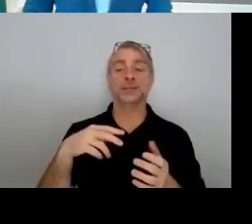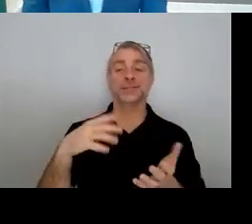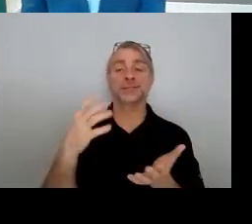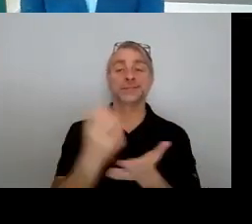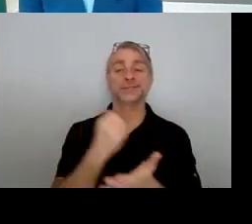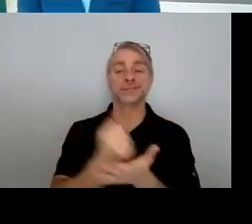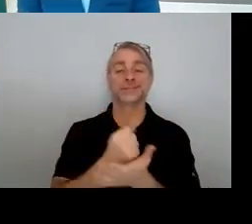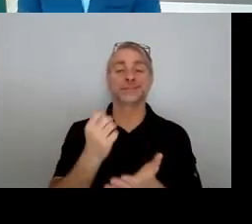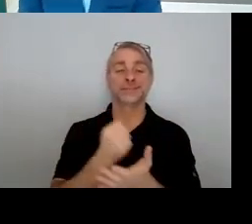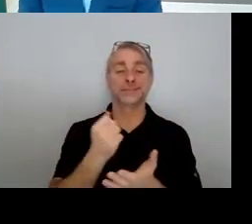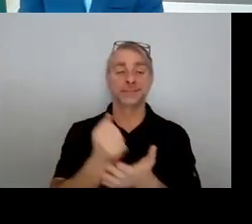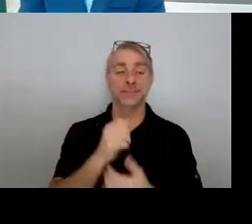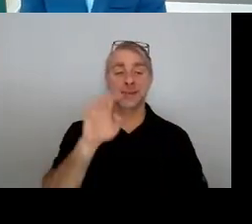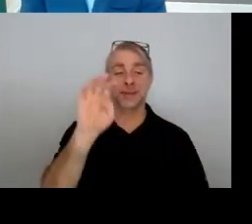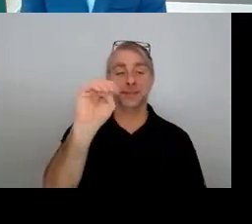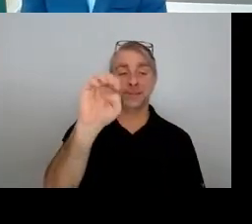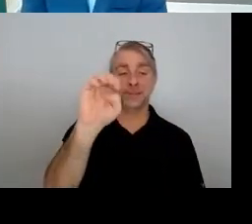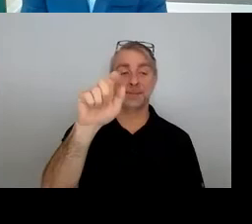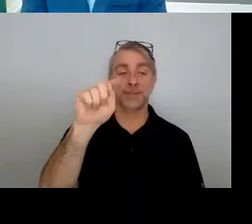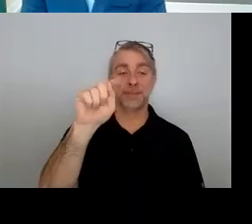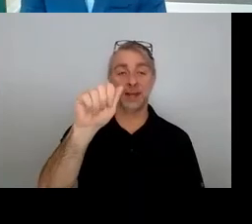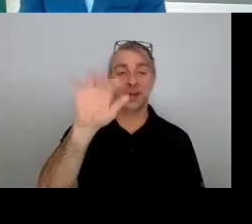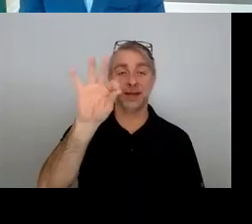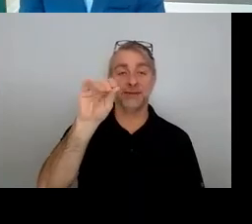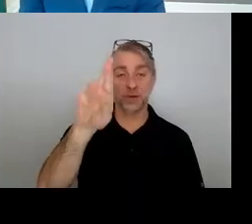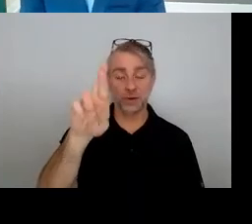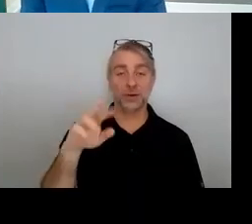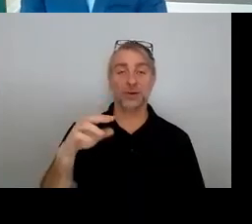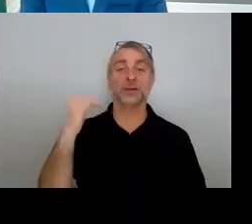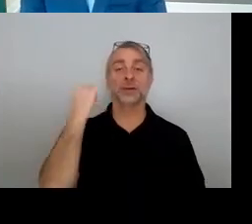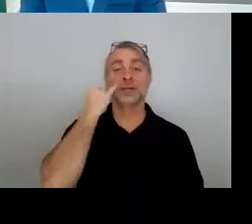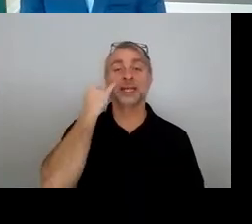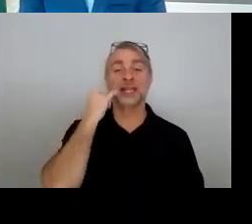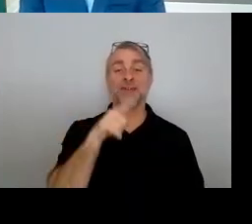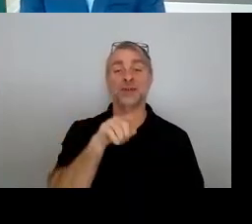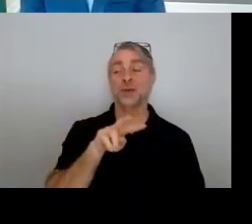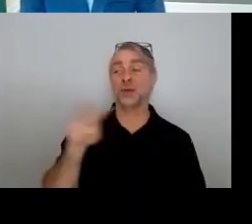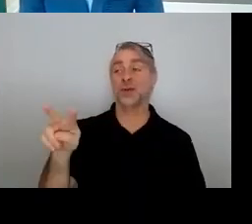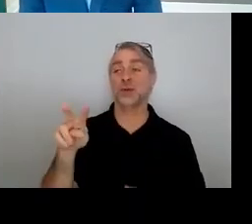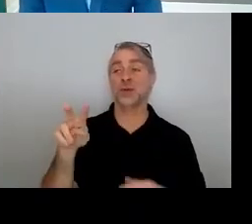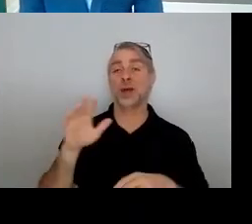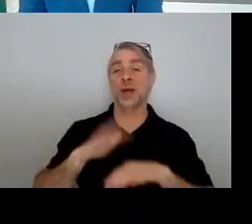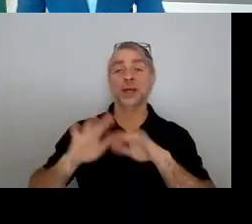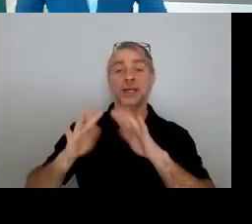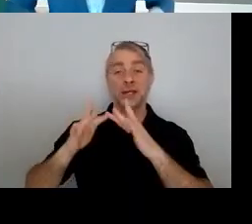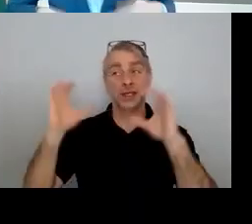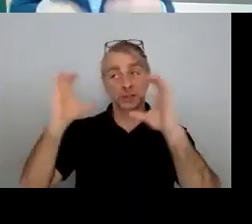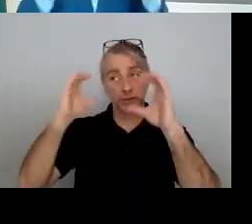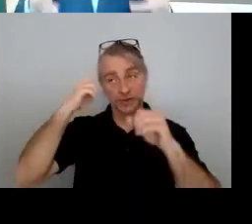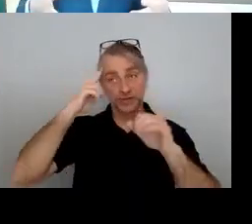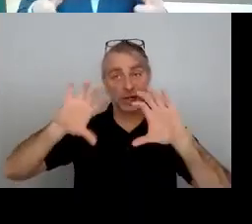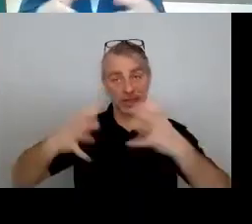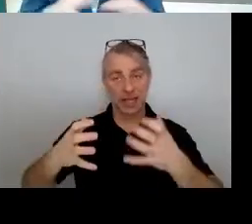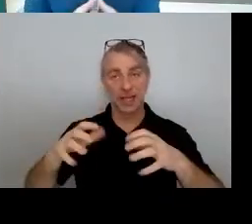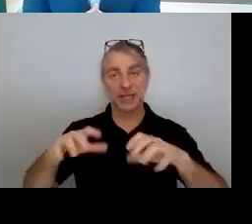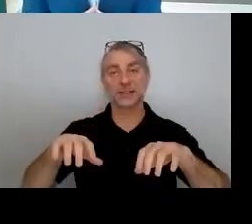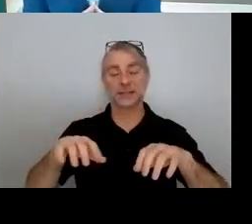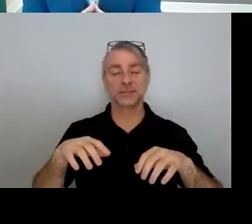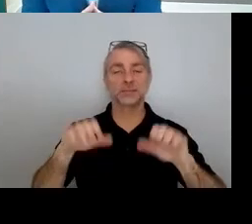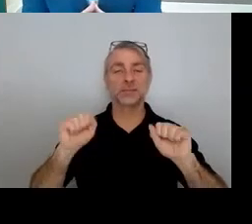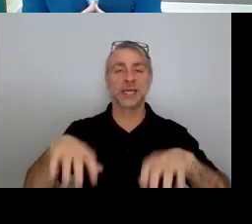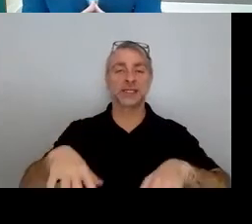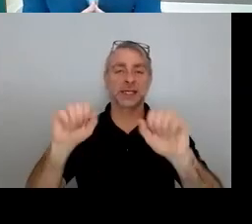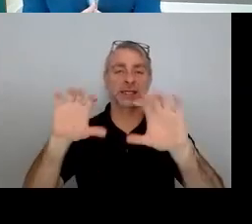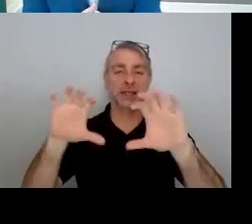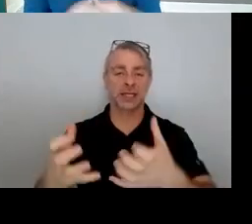taking the package creators classes. If you Google metafor, you'll find them. But I just wanted to show exactly